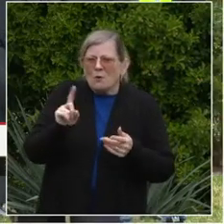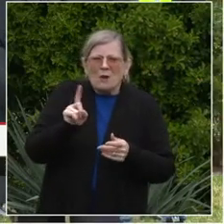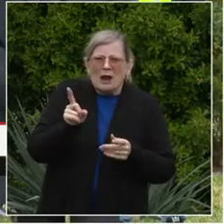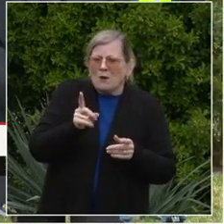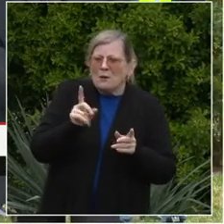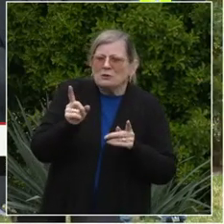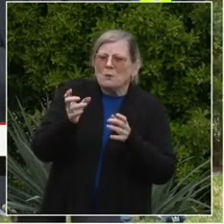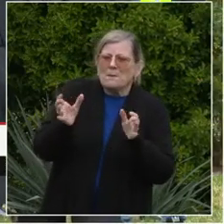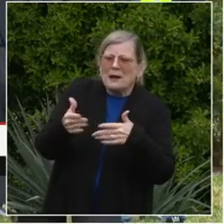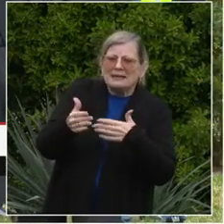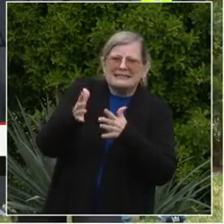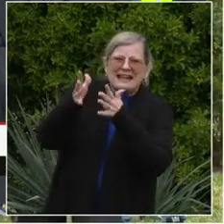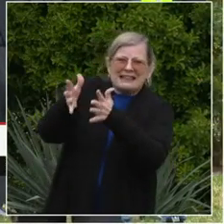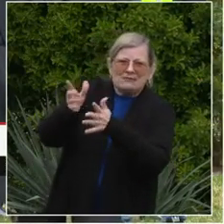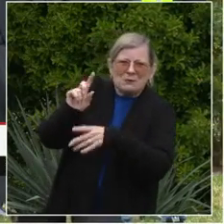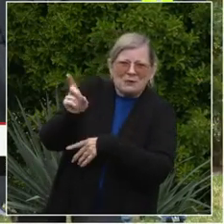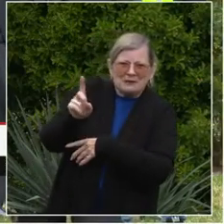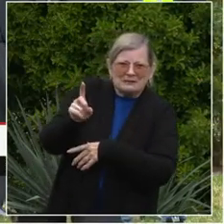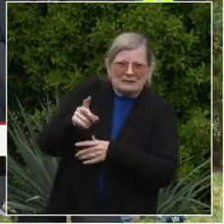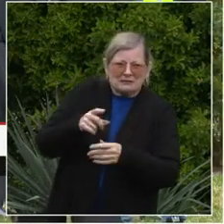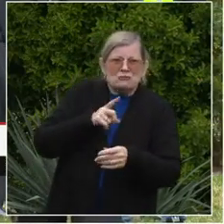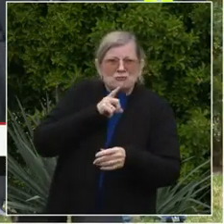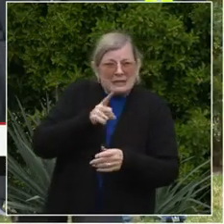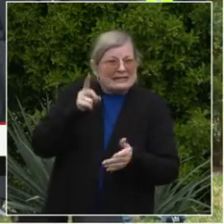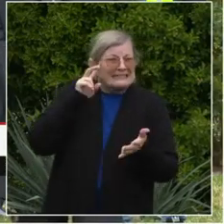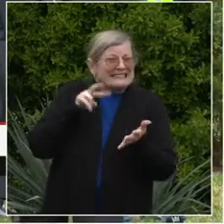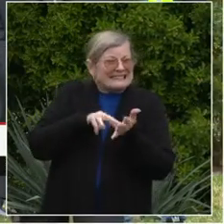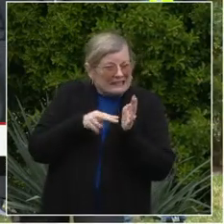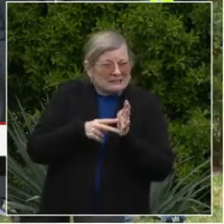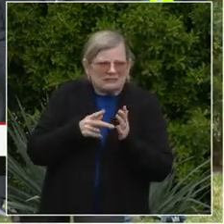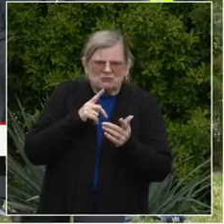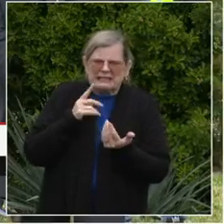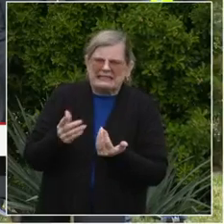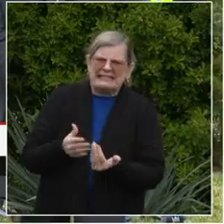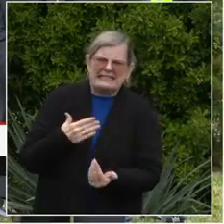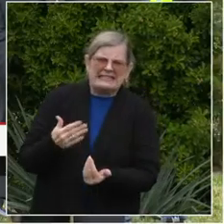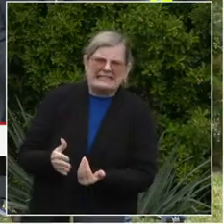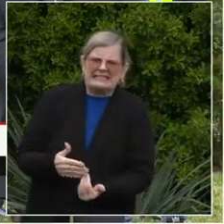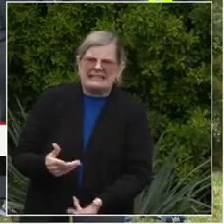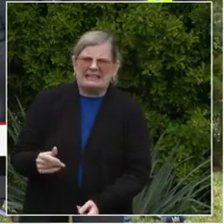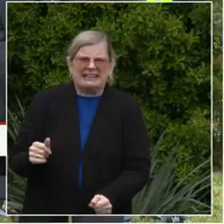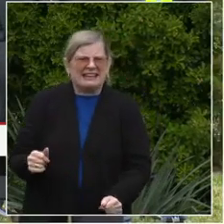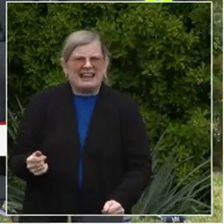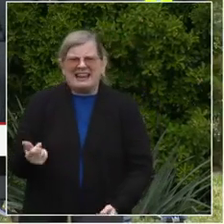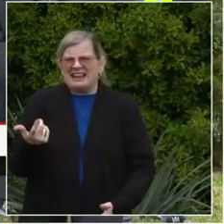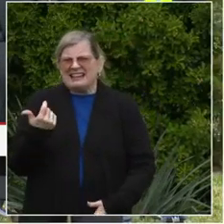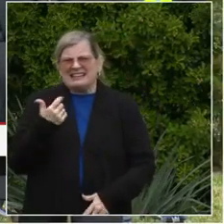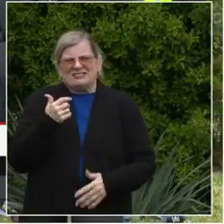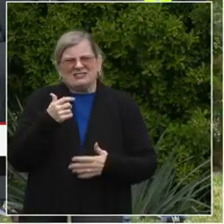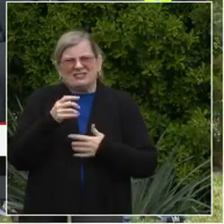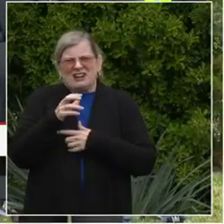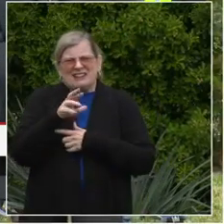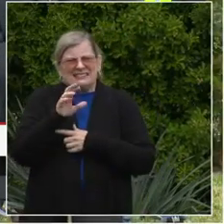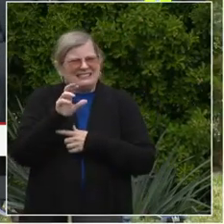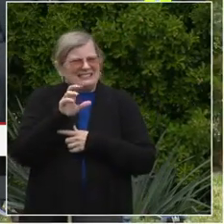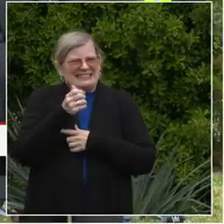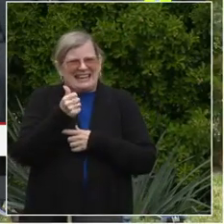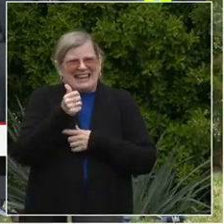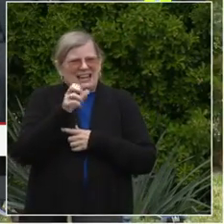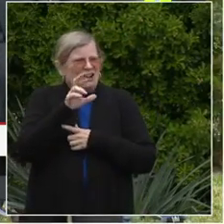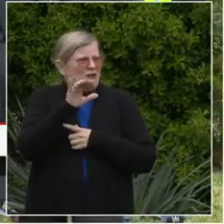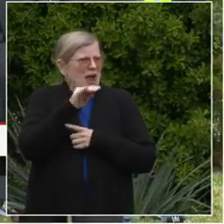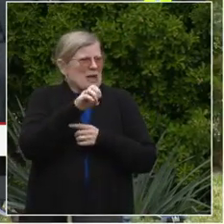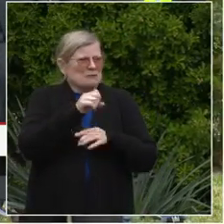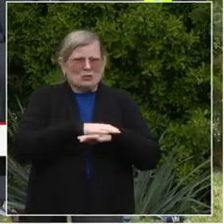We have to be very intentional there, because very easily, I mean, you can have 10 crimes on this block, just this block on the other side here. If a person goes down